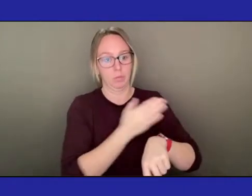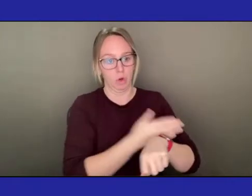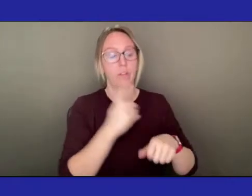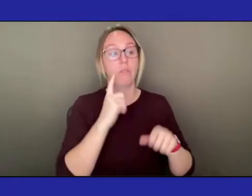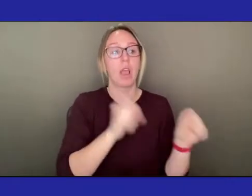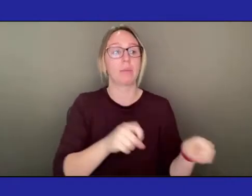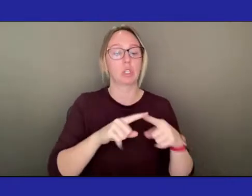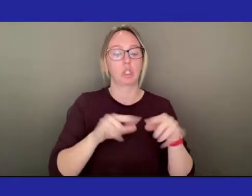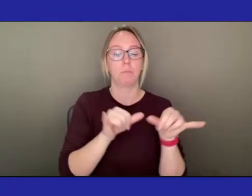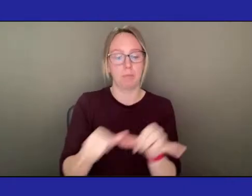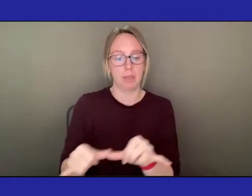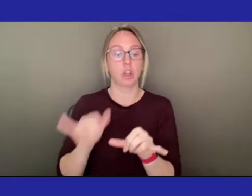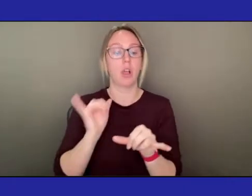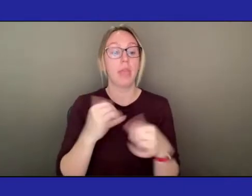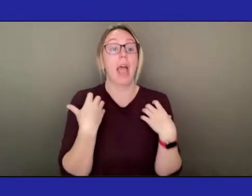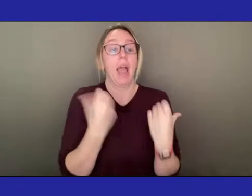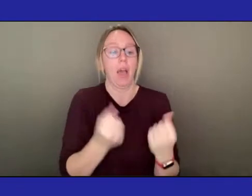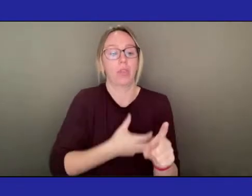our patient populations.